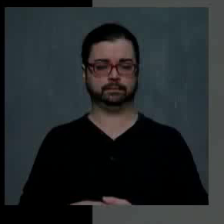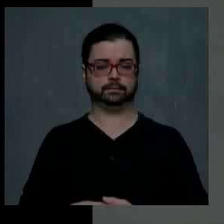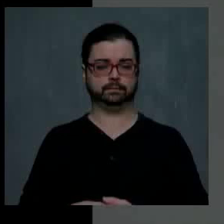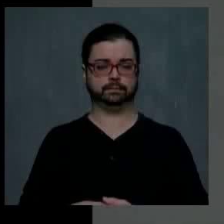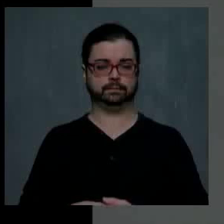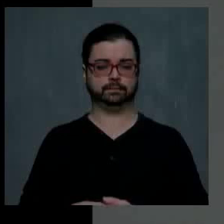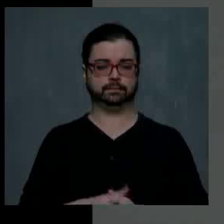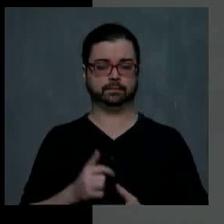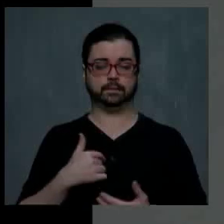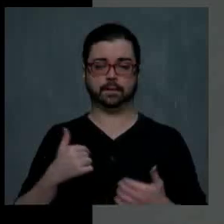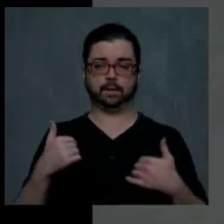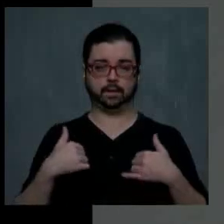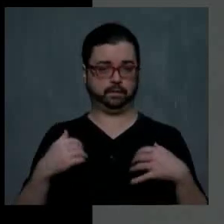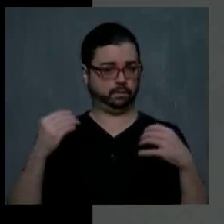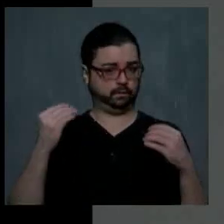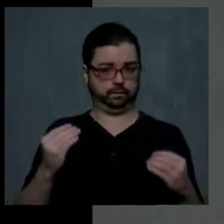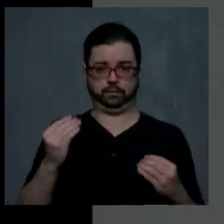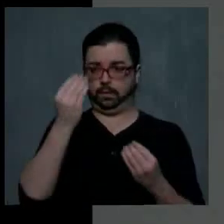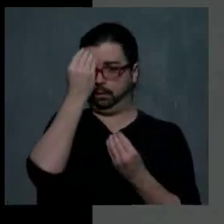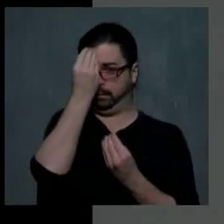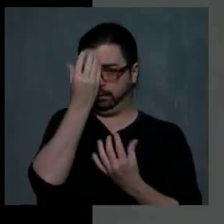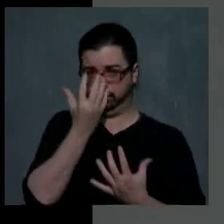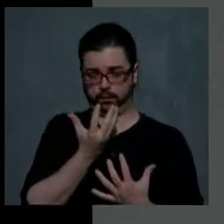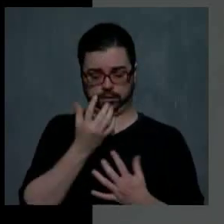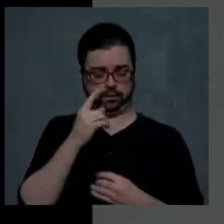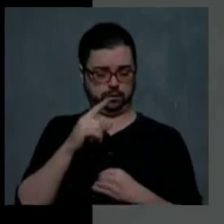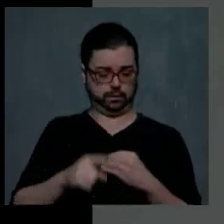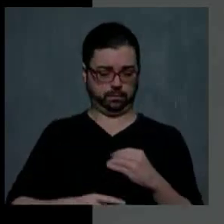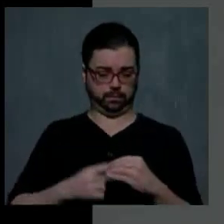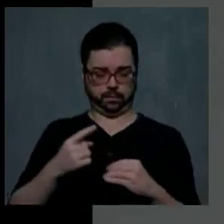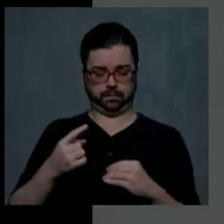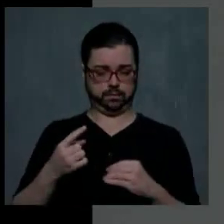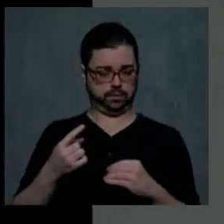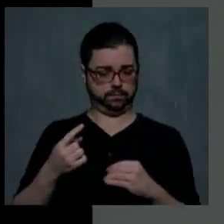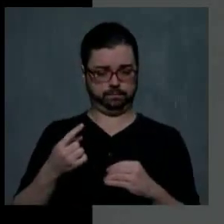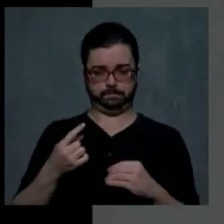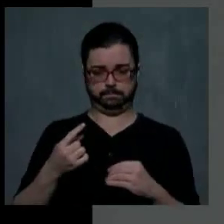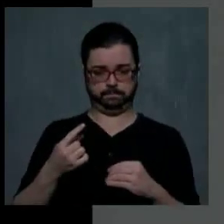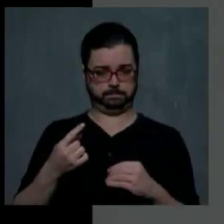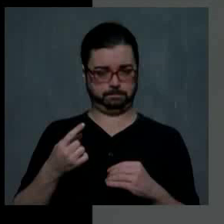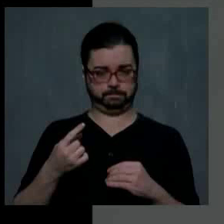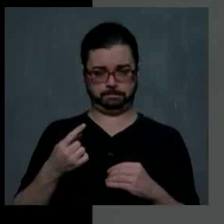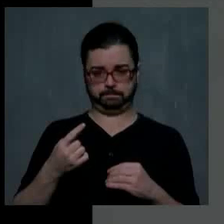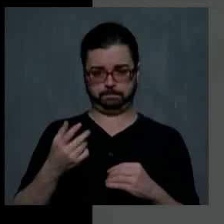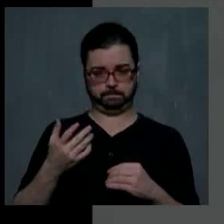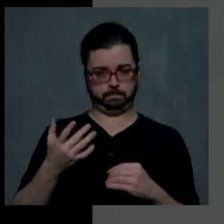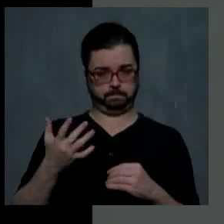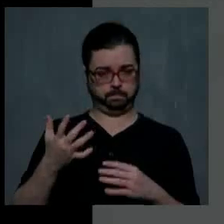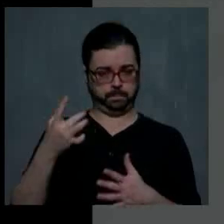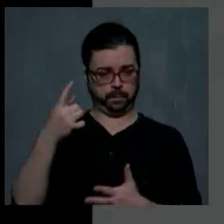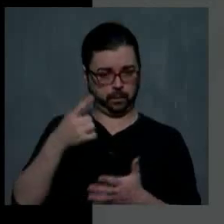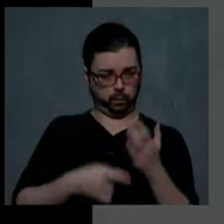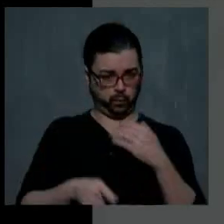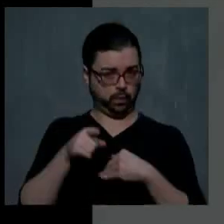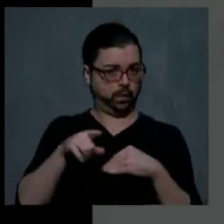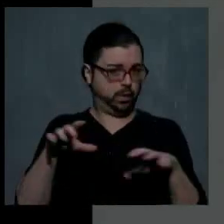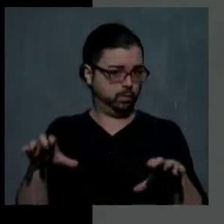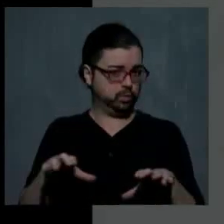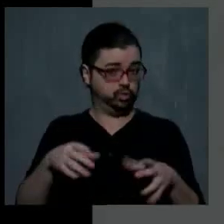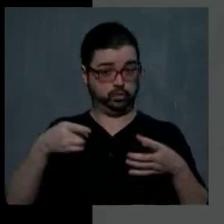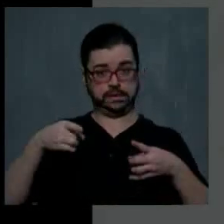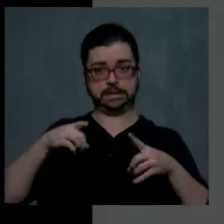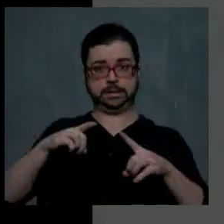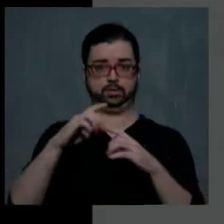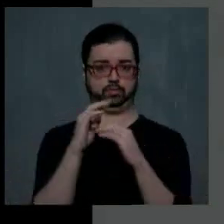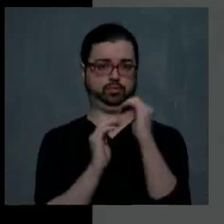I have no information as to what they're going to do during the construction.